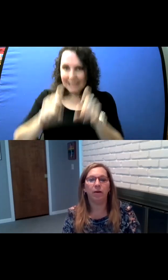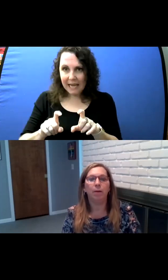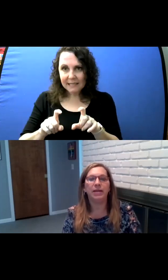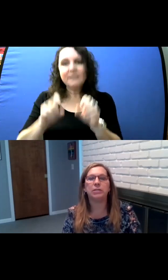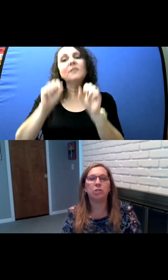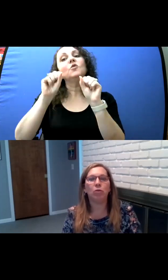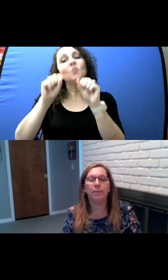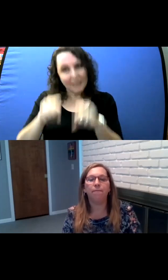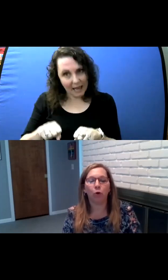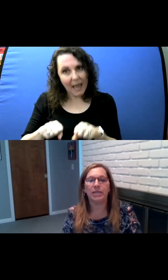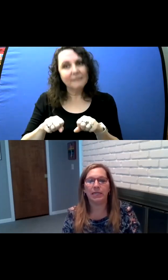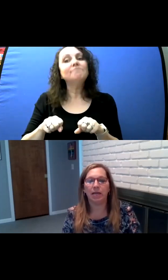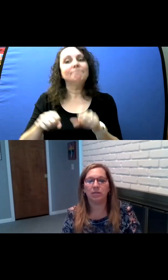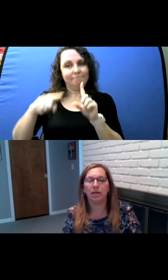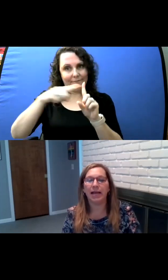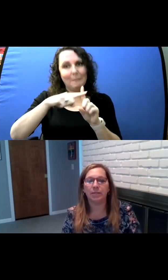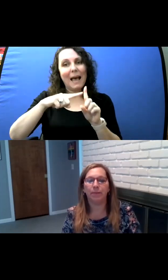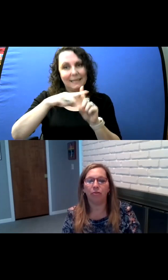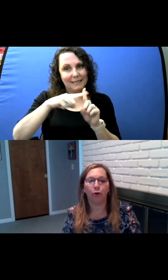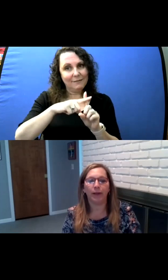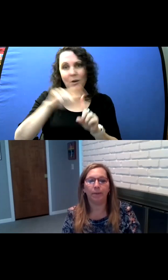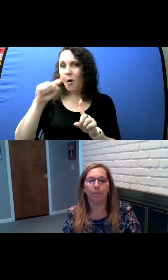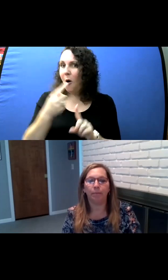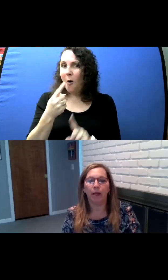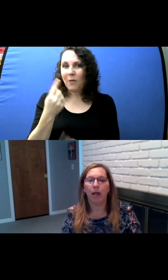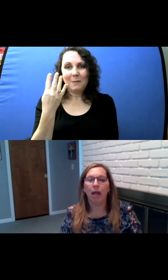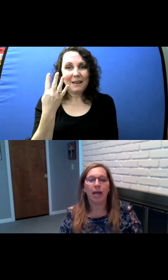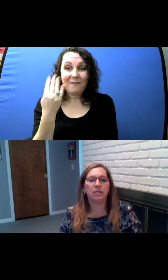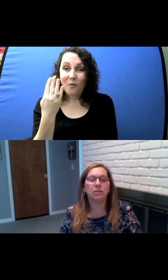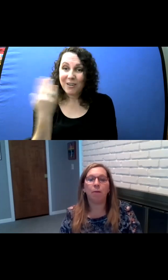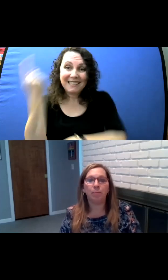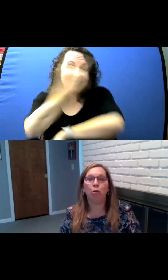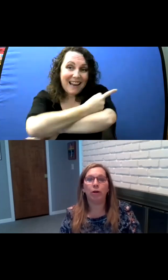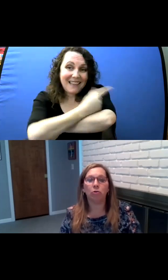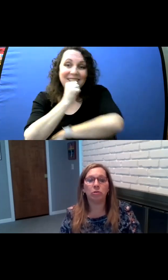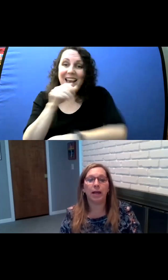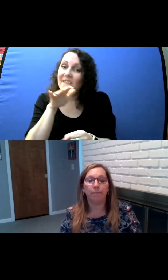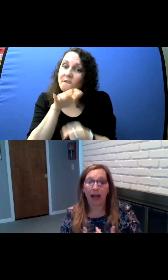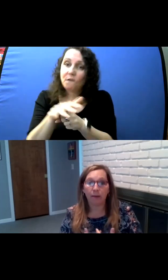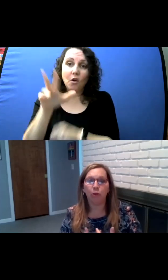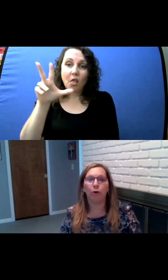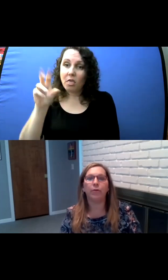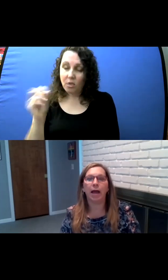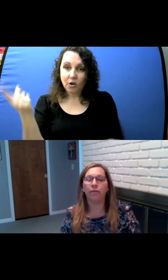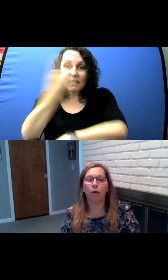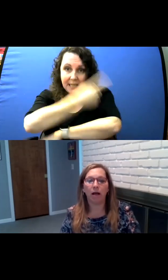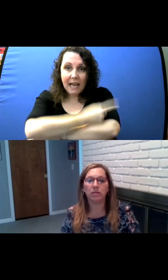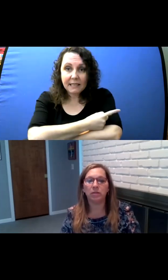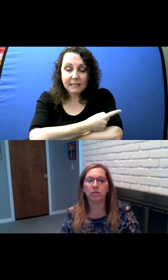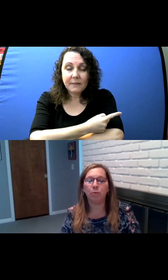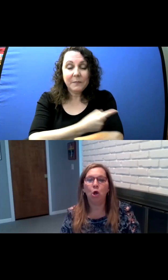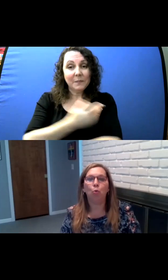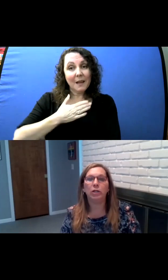positive because it's only been 14 days. It hasn't been 30. And some employers, like my employer, the Henry Ford